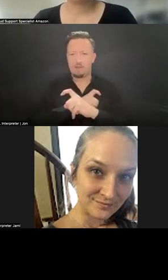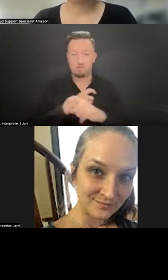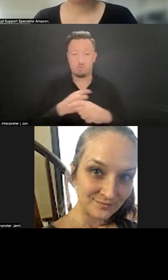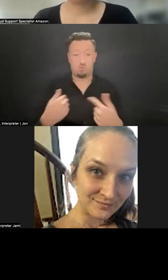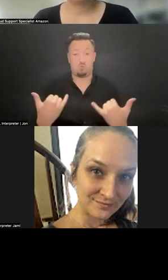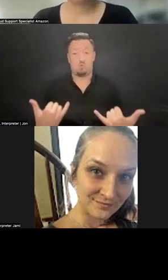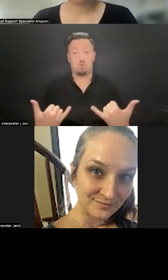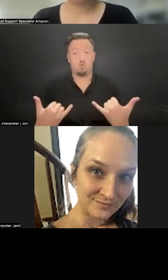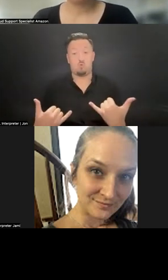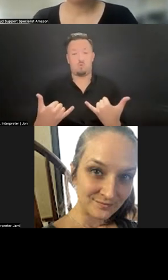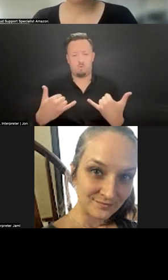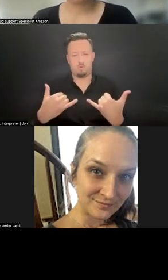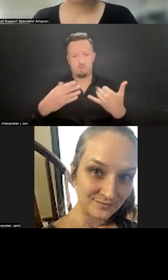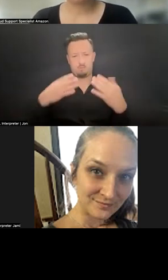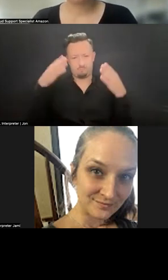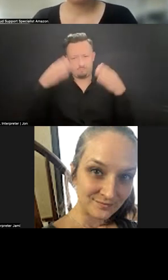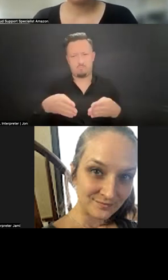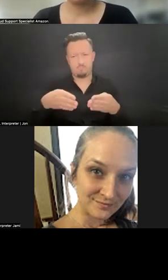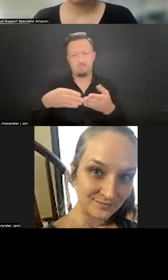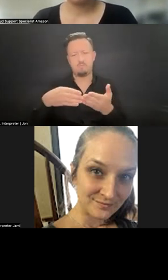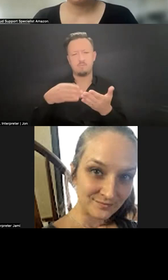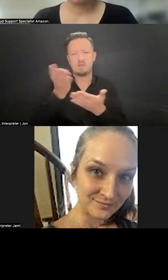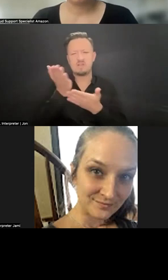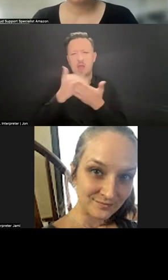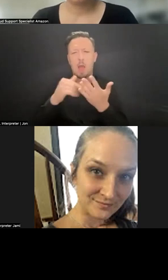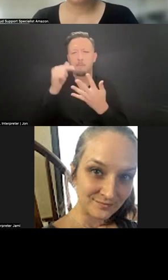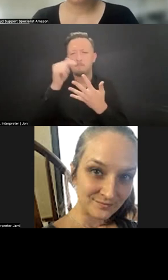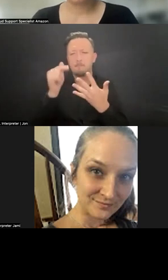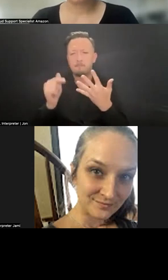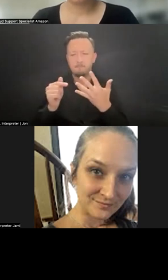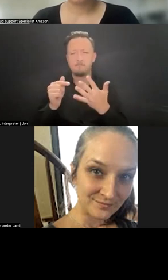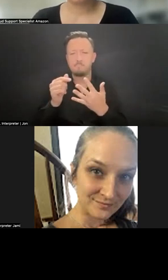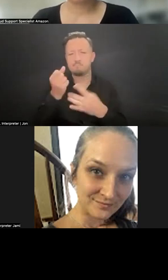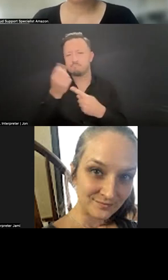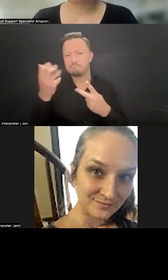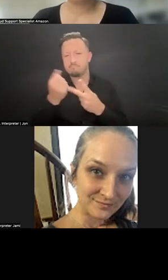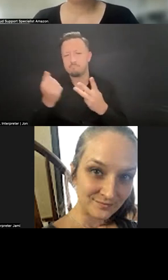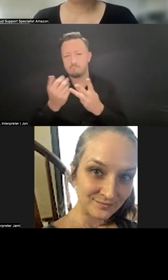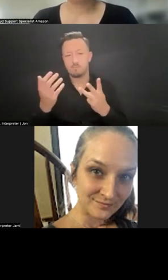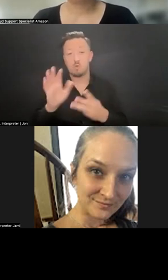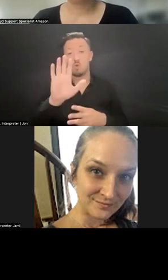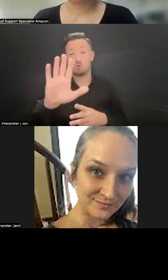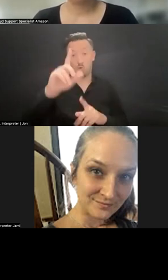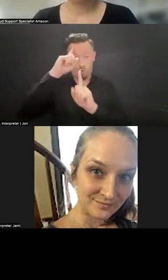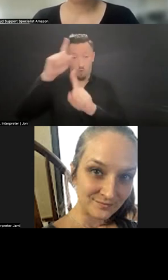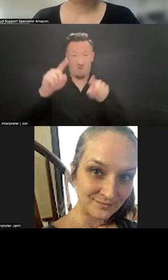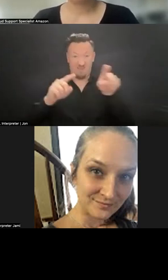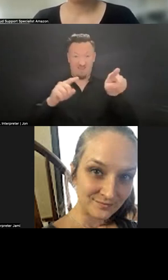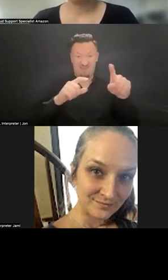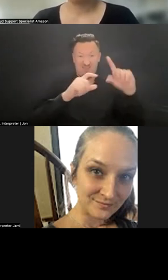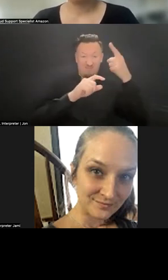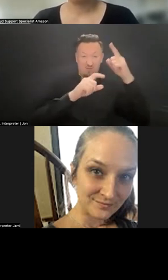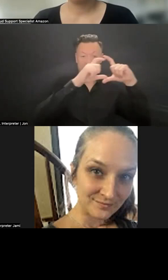dive into what is involved in some of these. So your goal is to get this, and then,